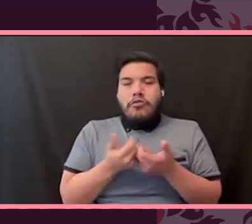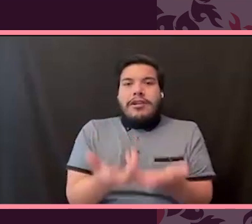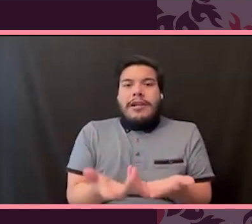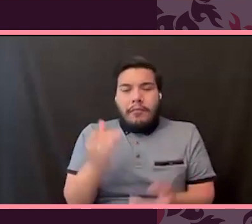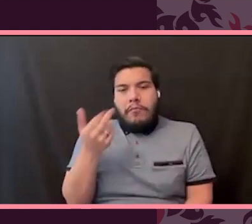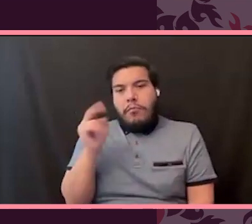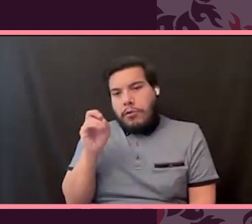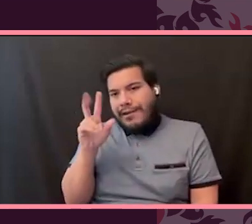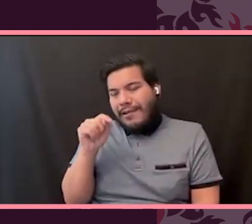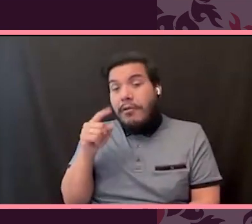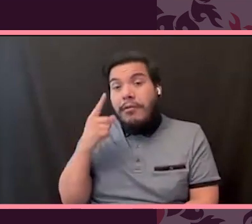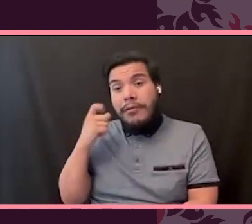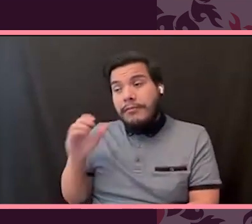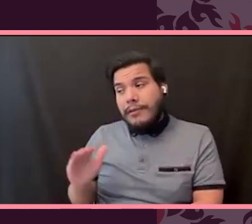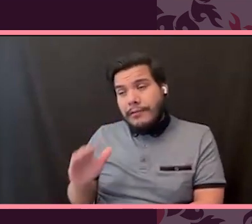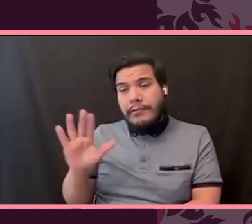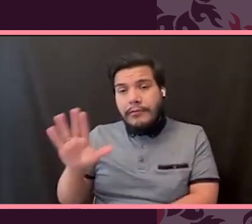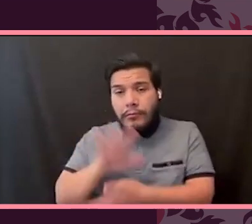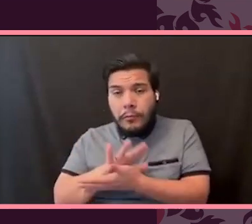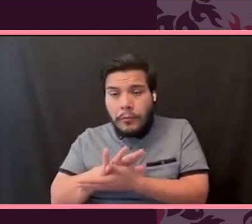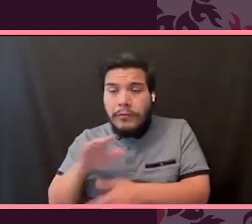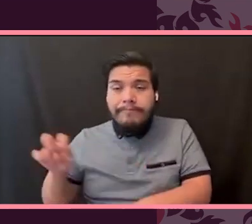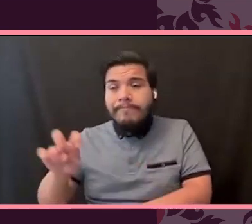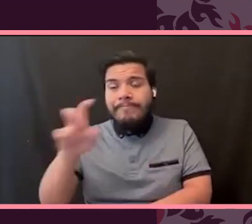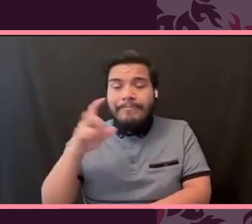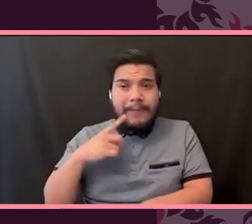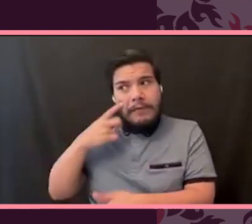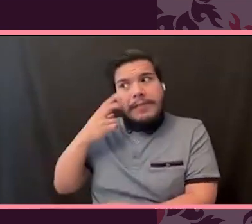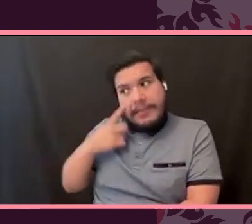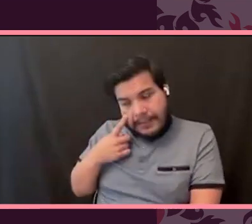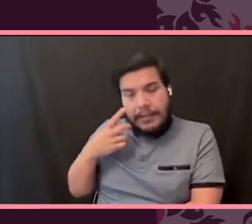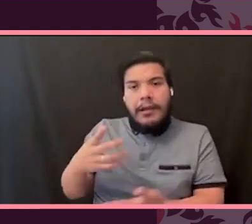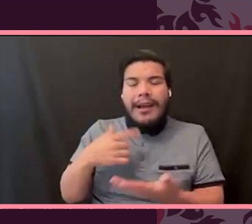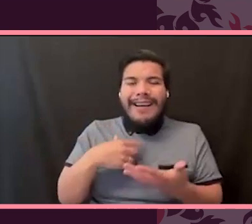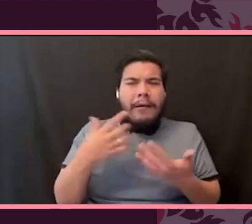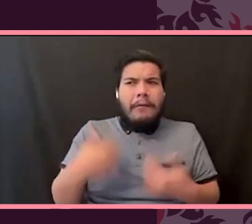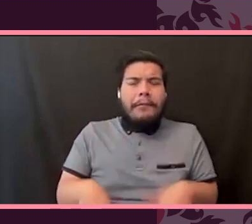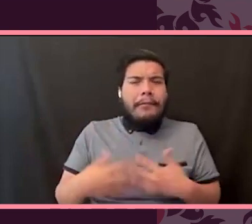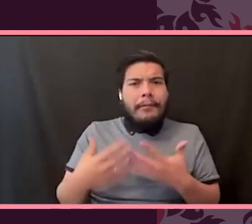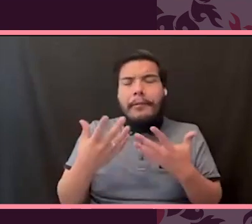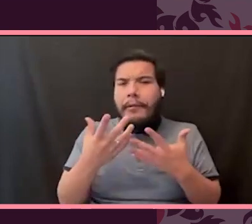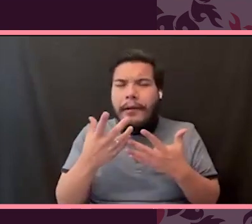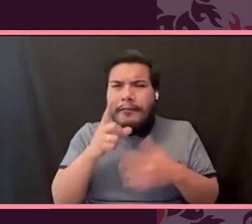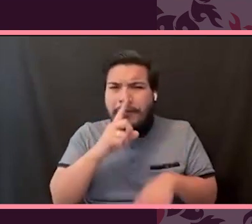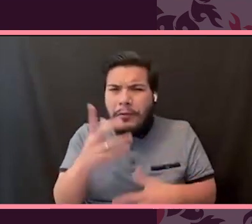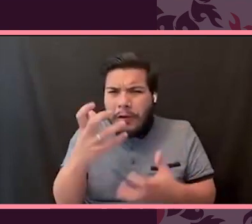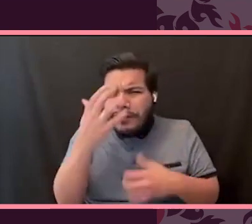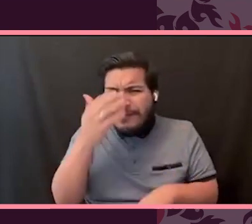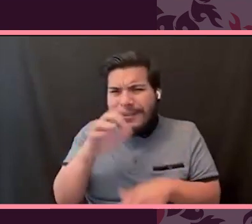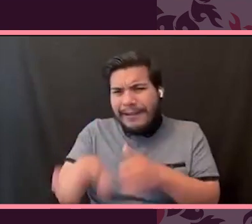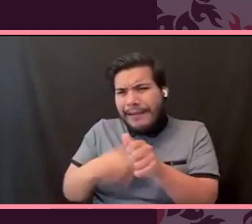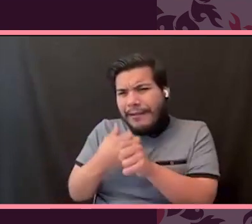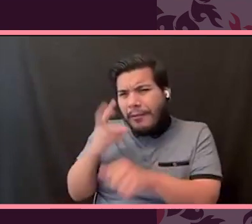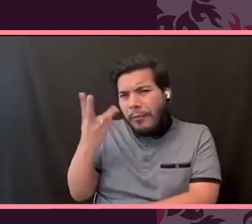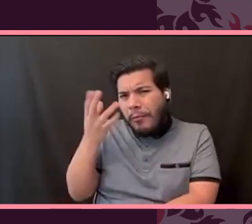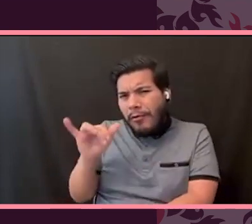not diagnosed yet. And I'd never been through that so significantly. And I really wanted to understand the why. And